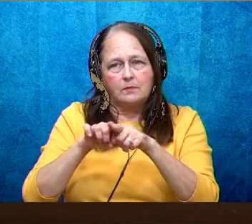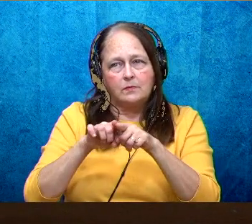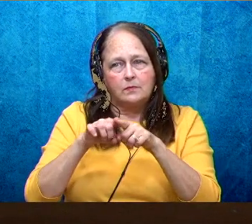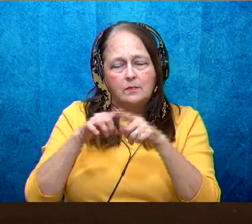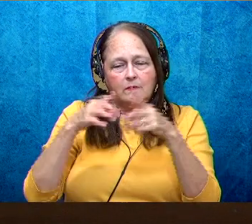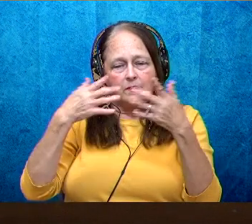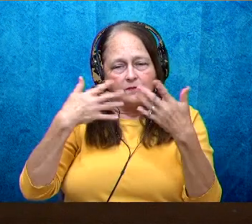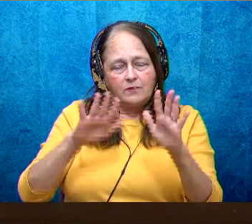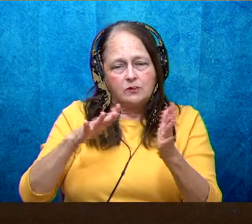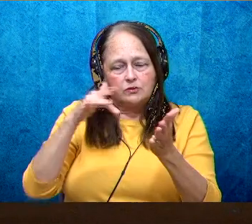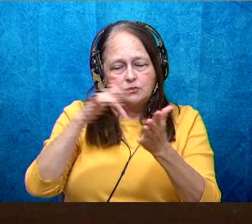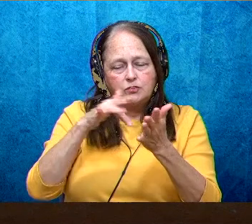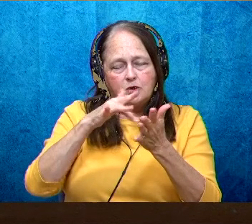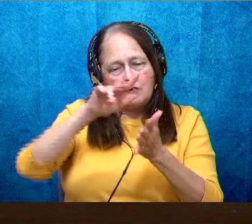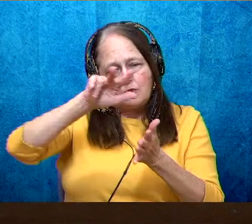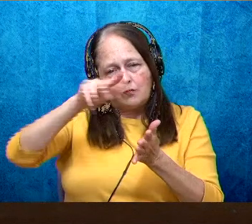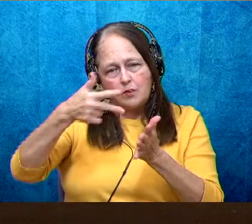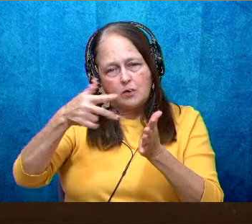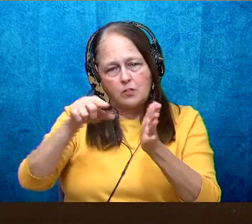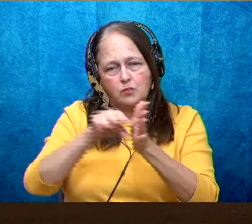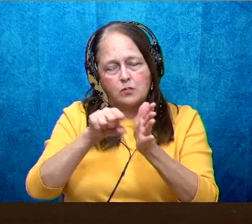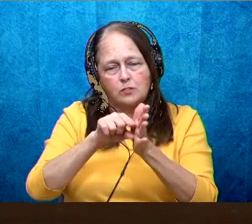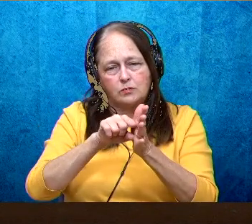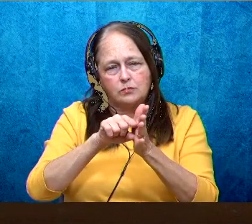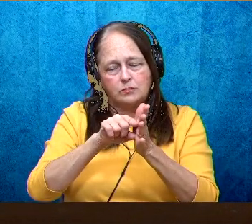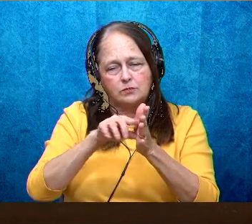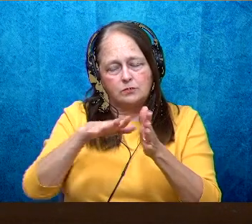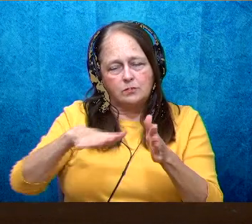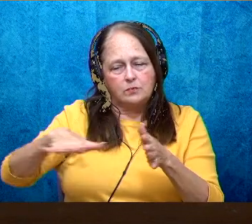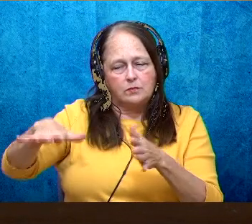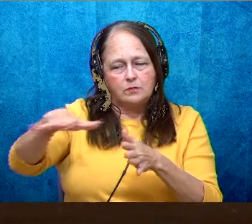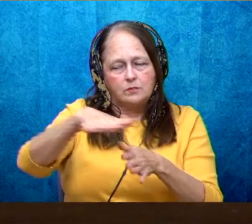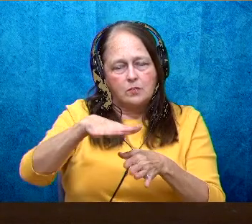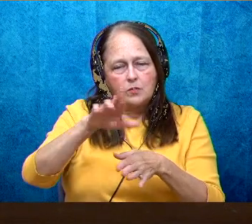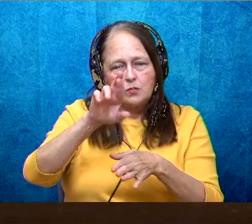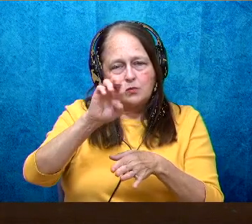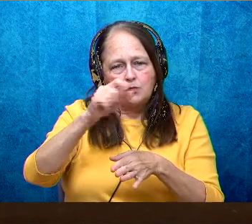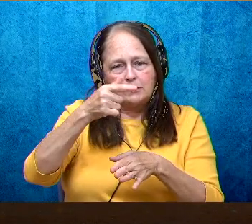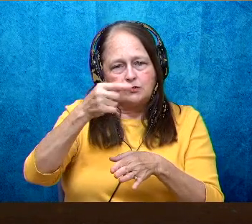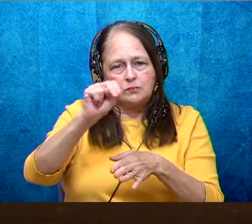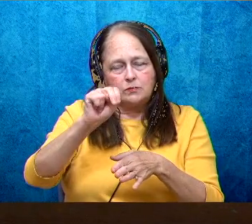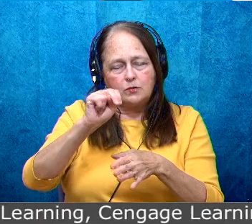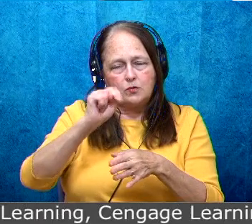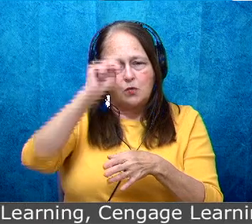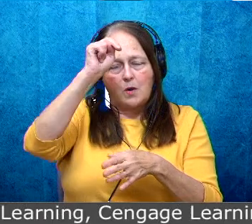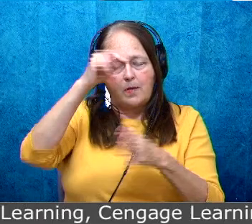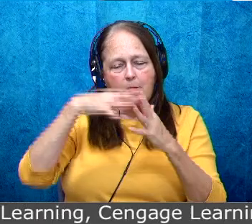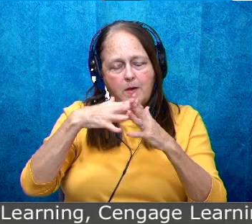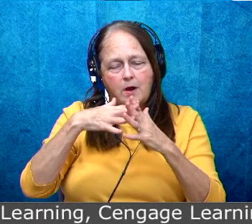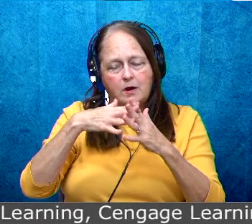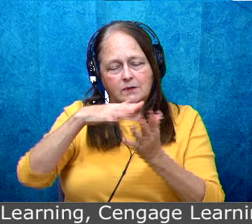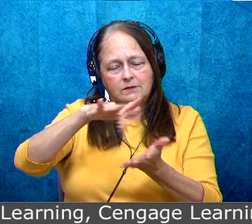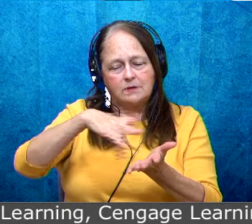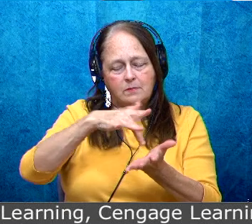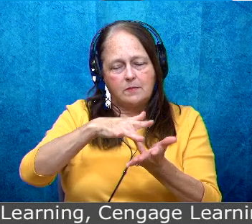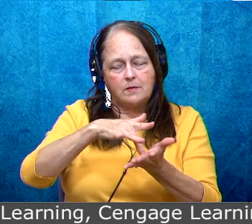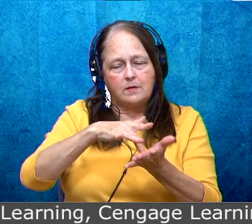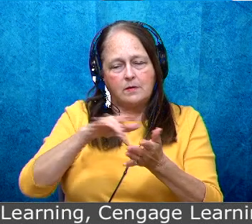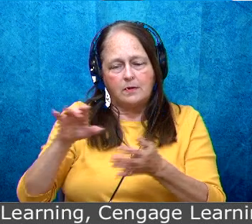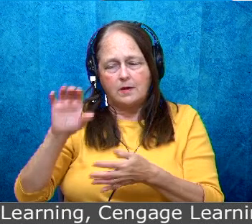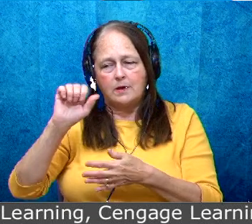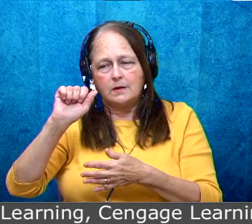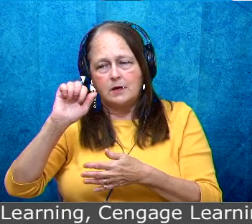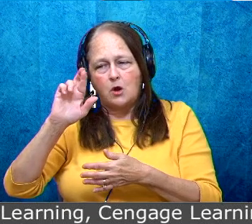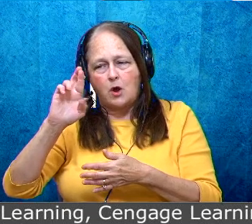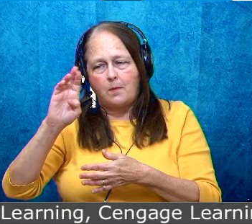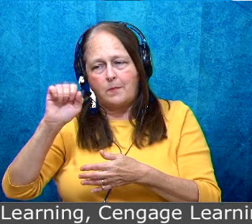already studied during 3rd quarter some regions. We've looked at North America, Central America and the Caribbean,